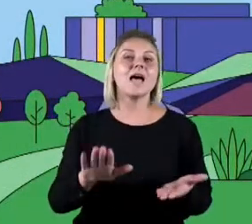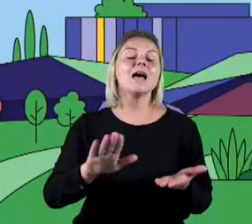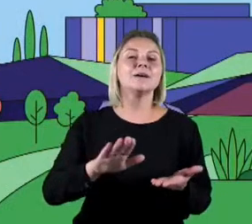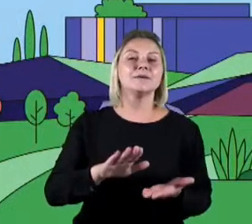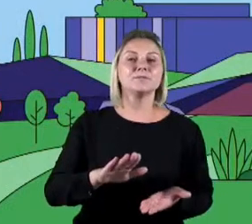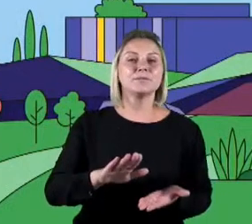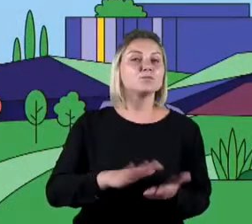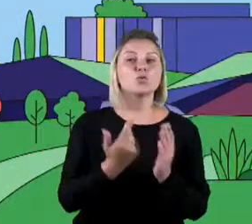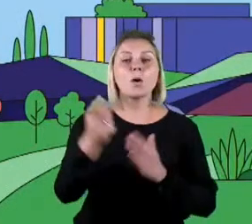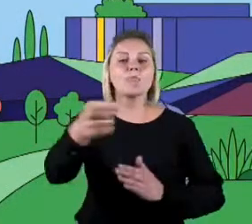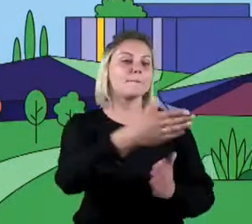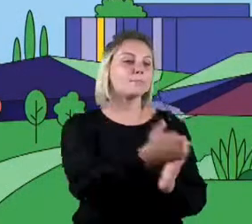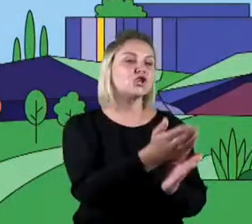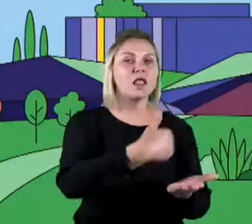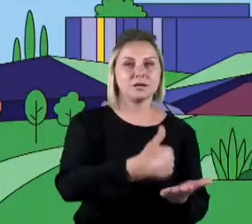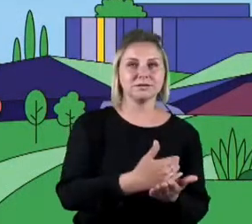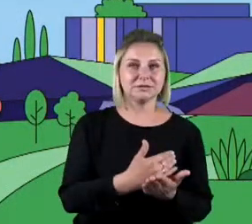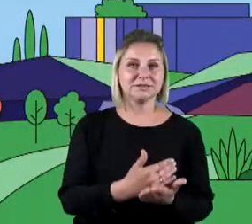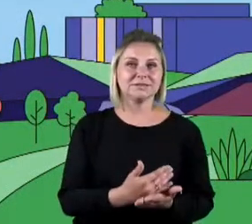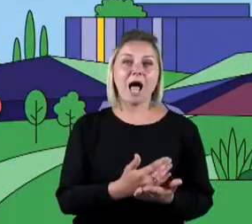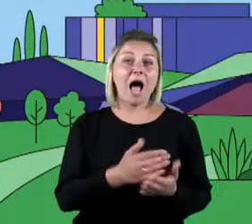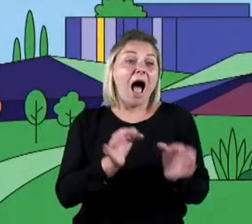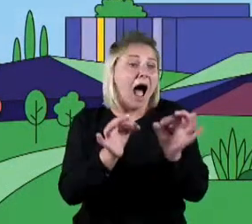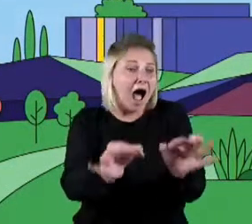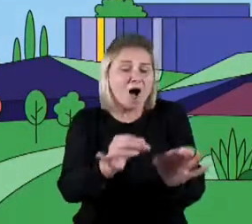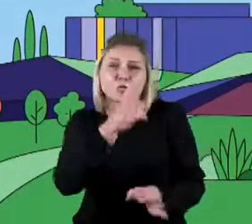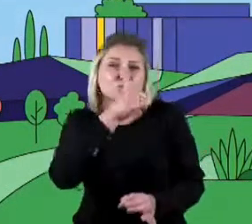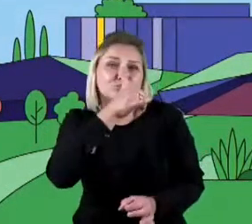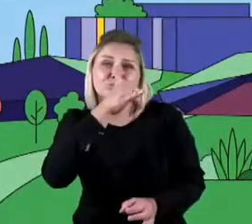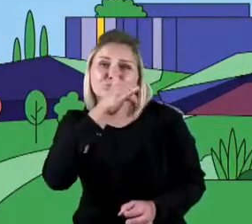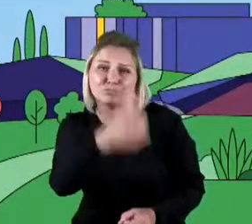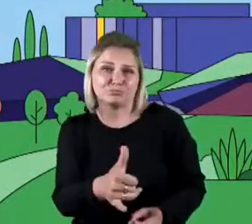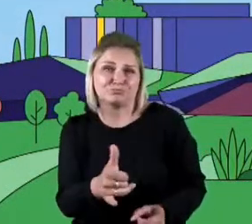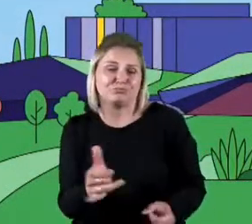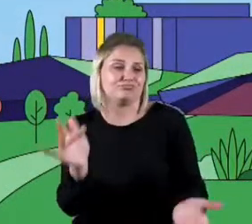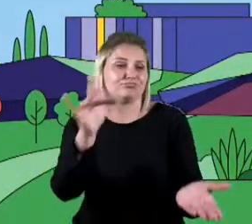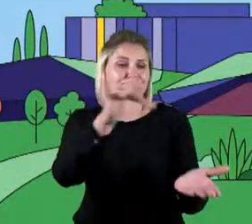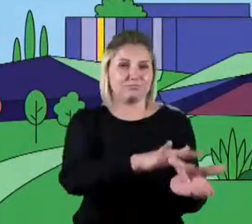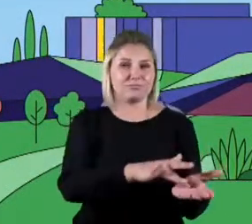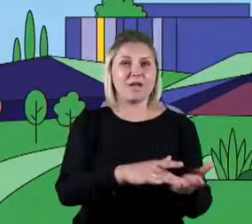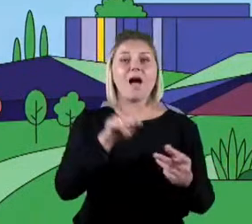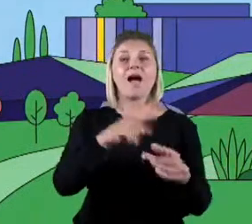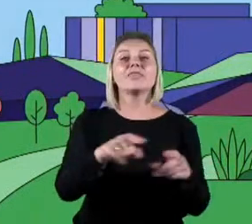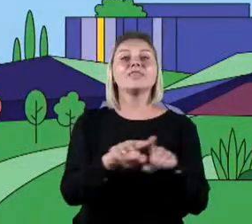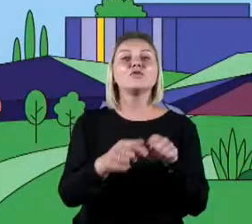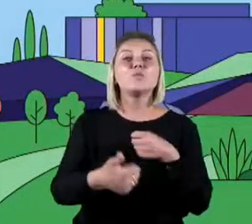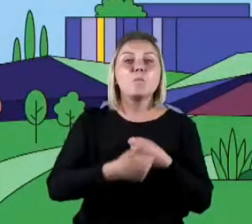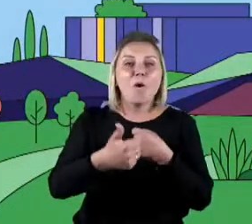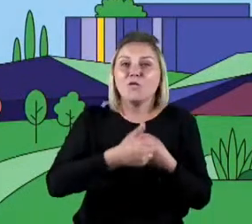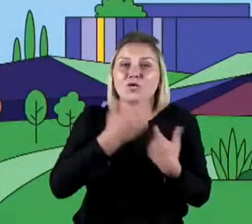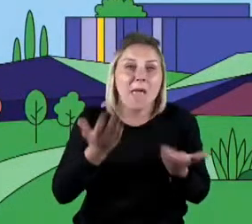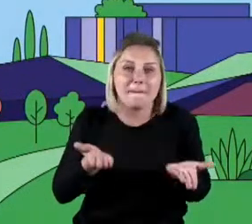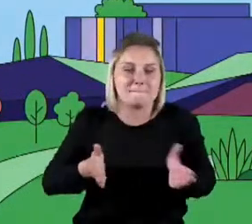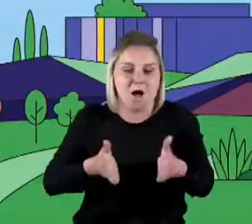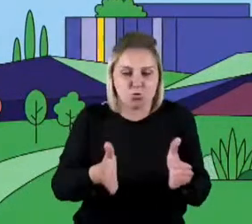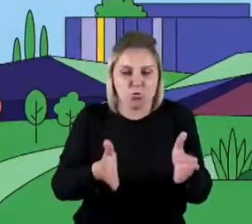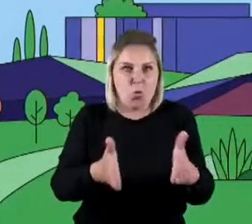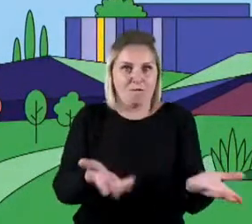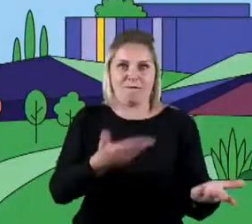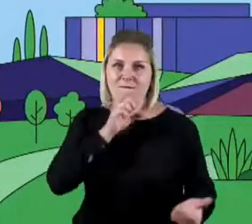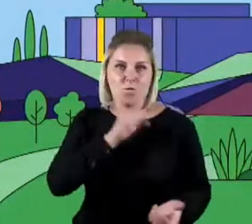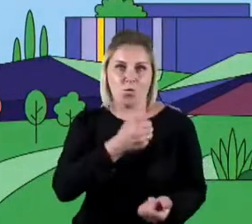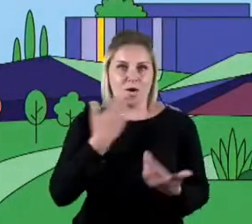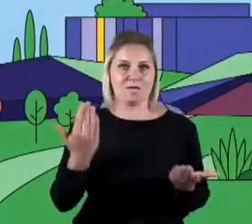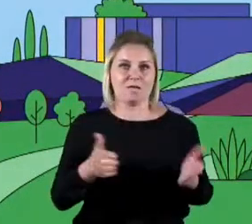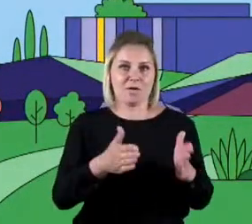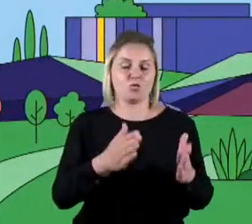that reach these districts to which it would be very difficult to get to by car, simply because